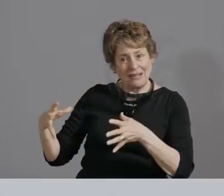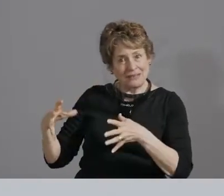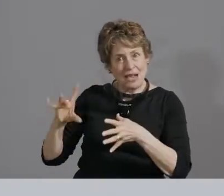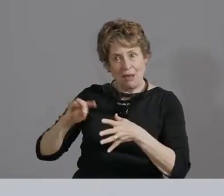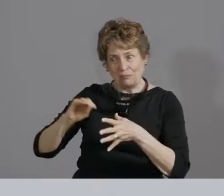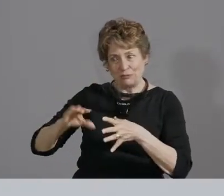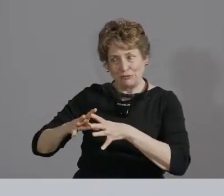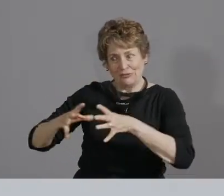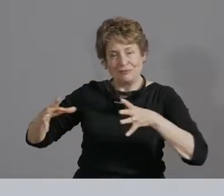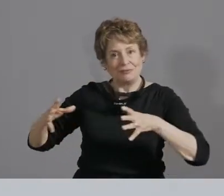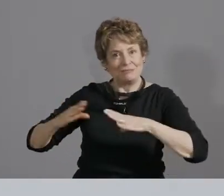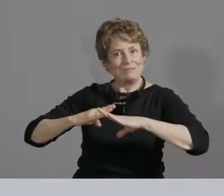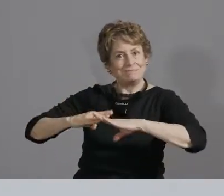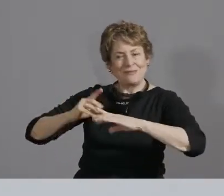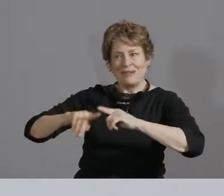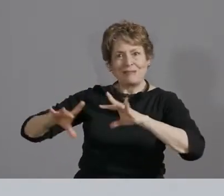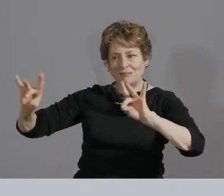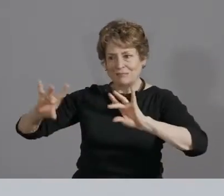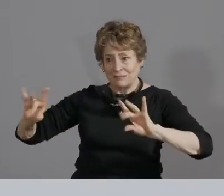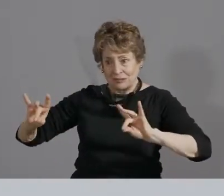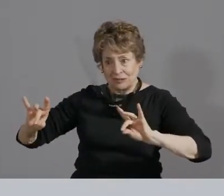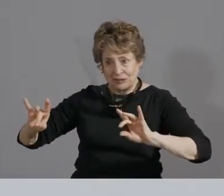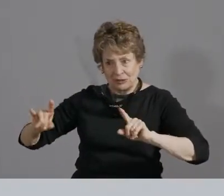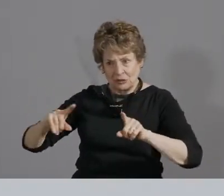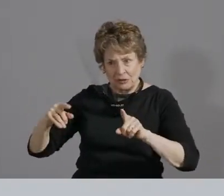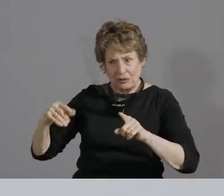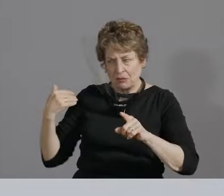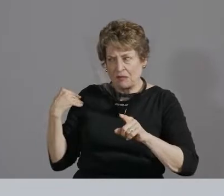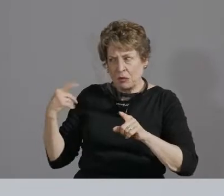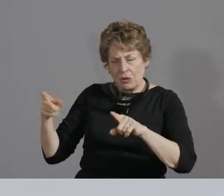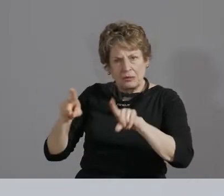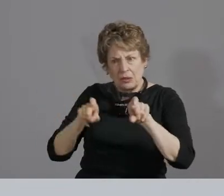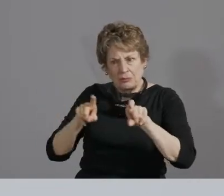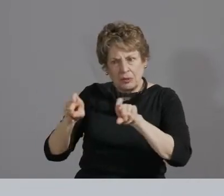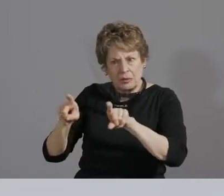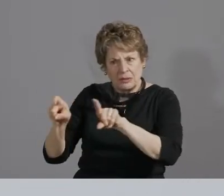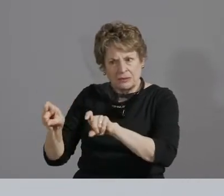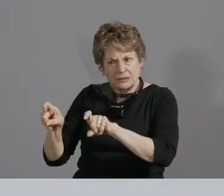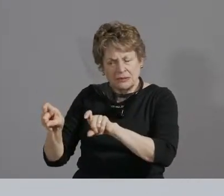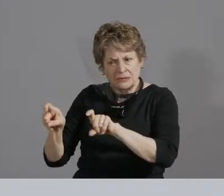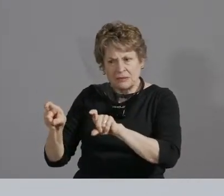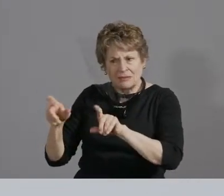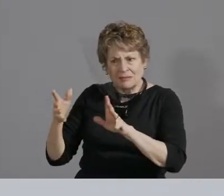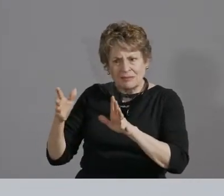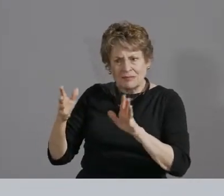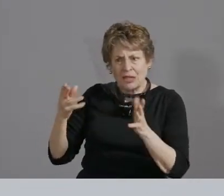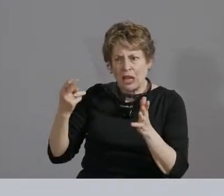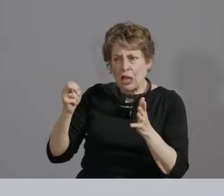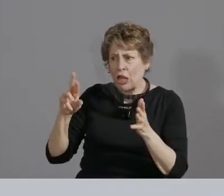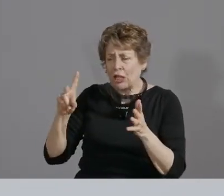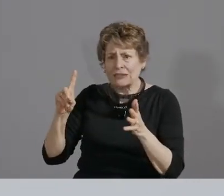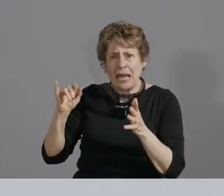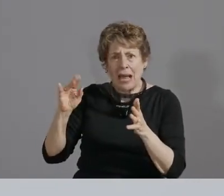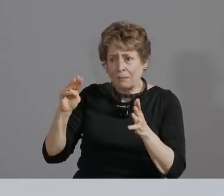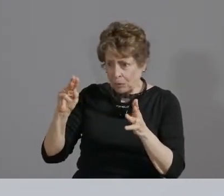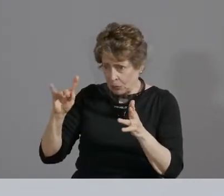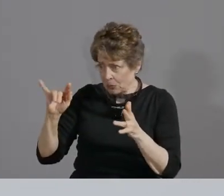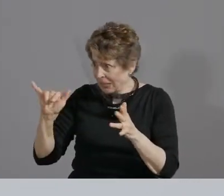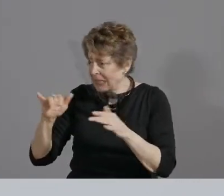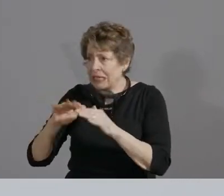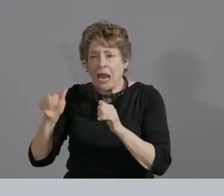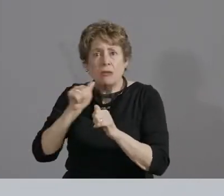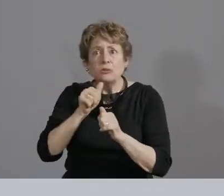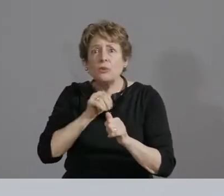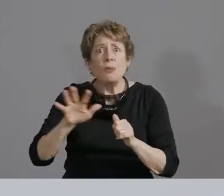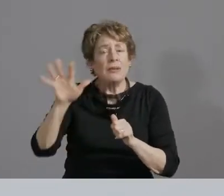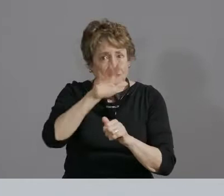are we ever going to get to a point where we'll have herd immunity in Arizona? I really hope so, Howie. I think